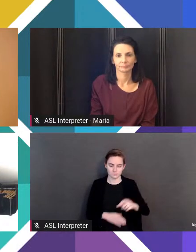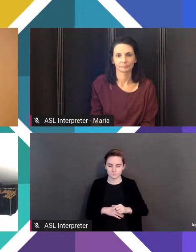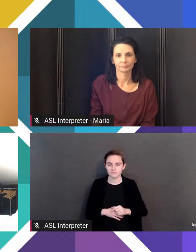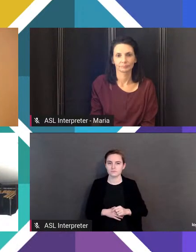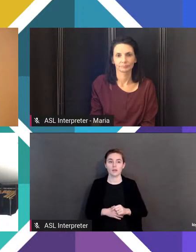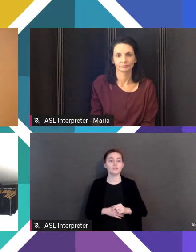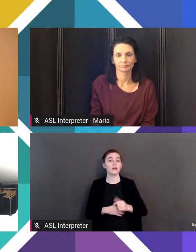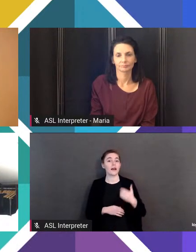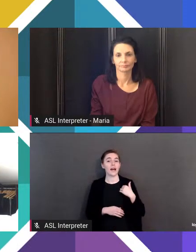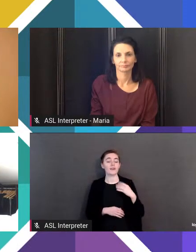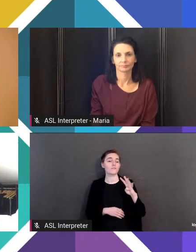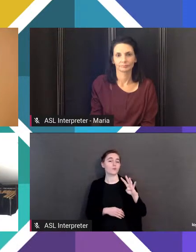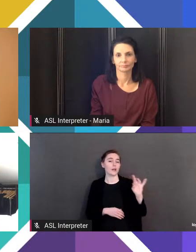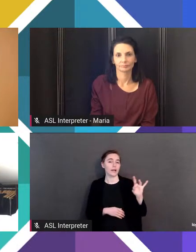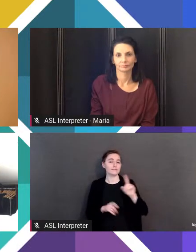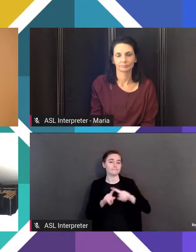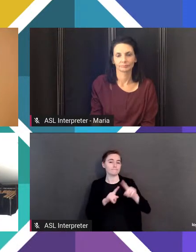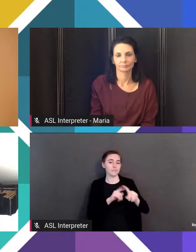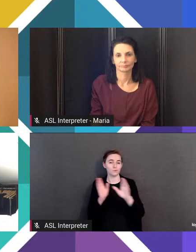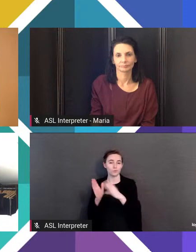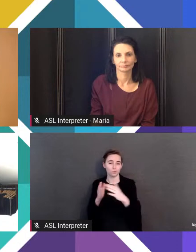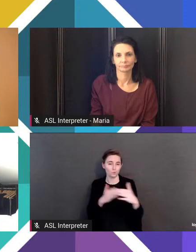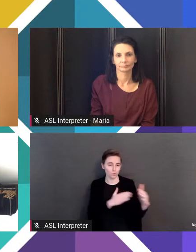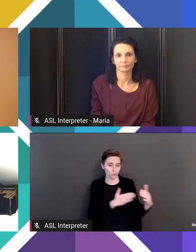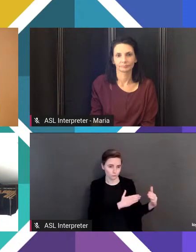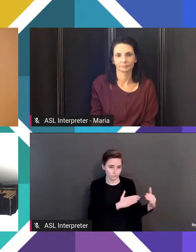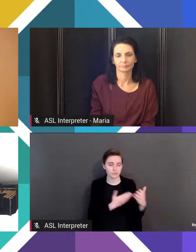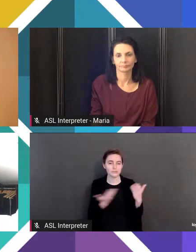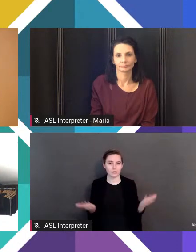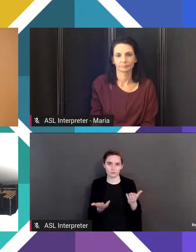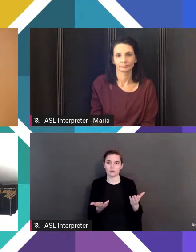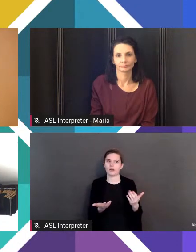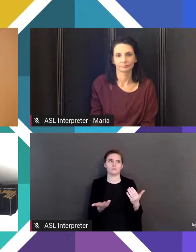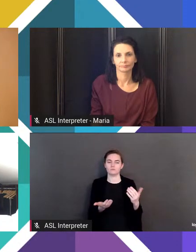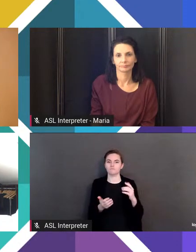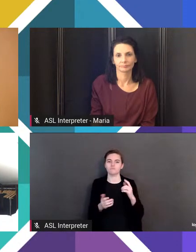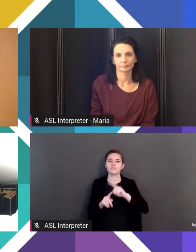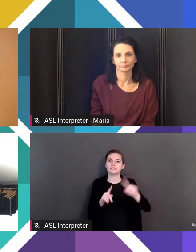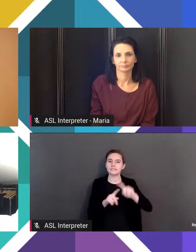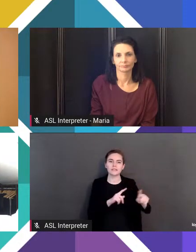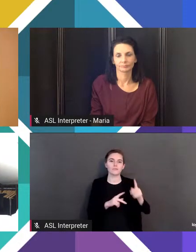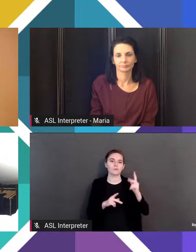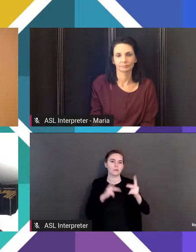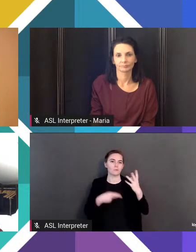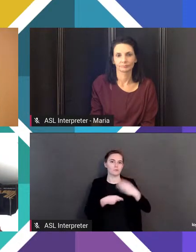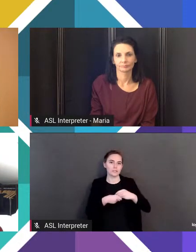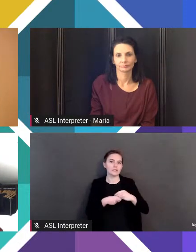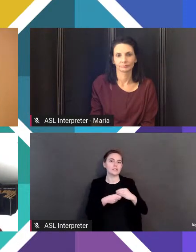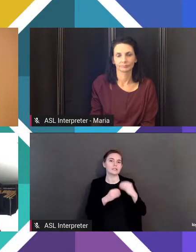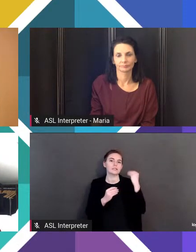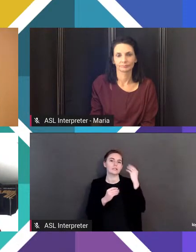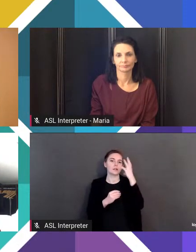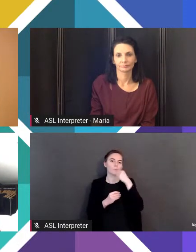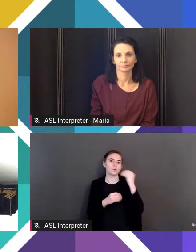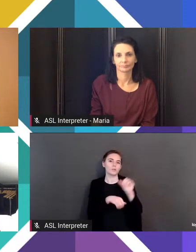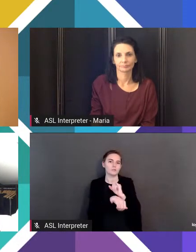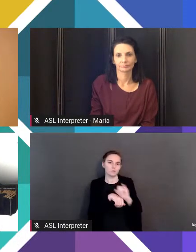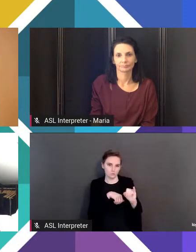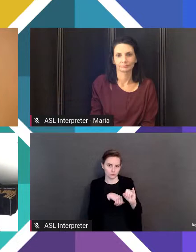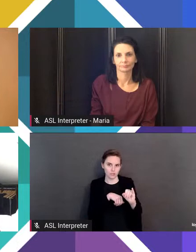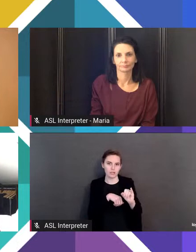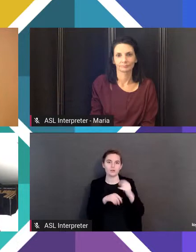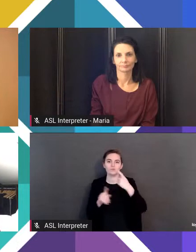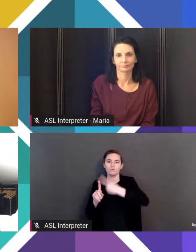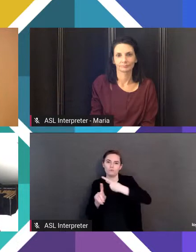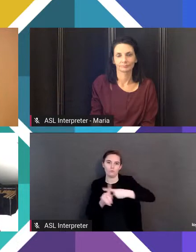rented out by people in the beauty industry. So it's essentially like an apartment for hairstylists pretty much.